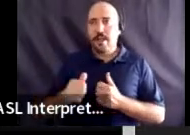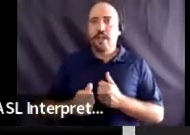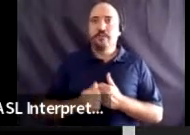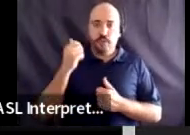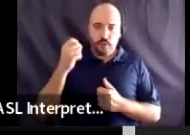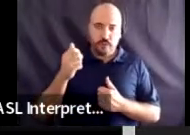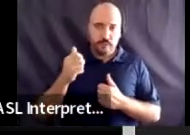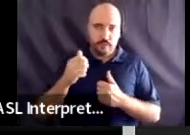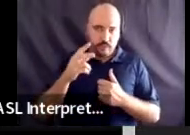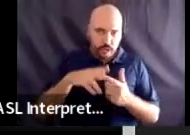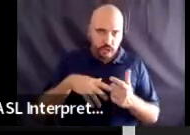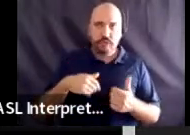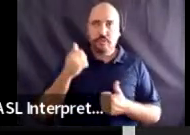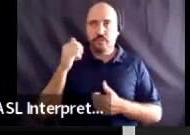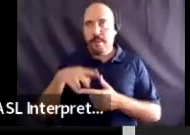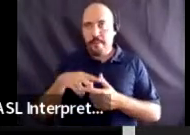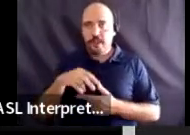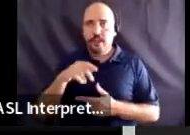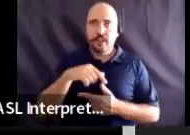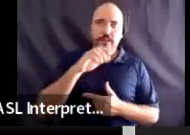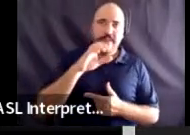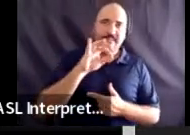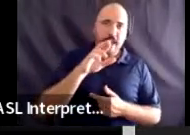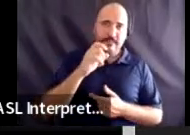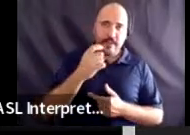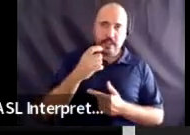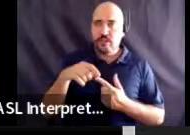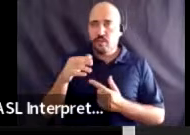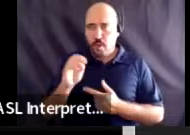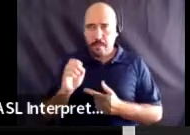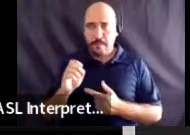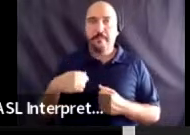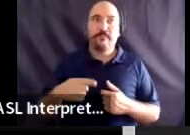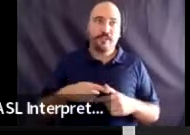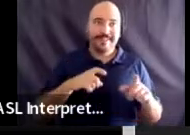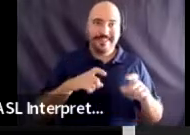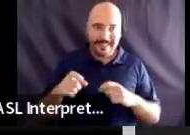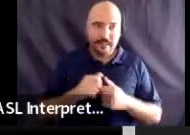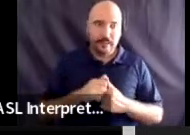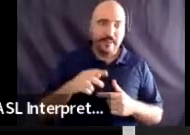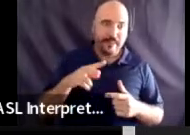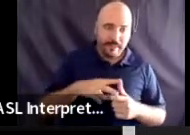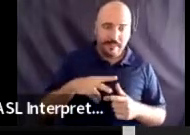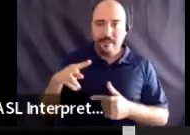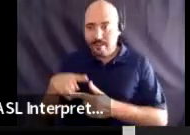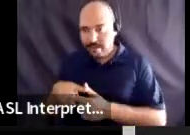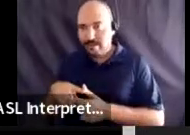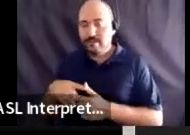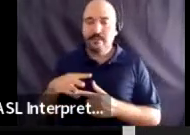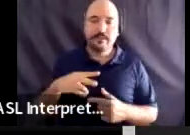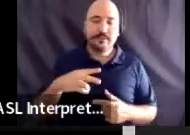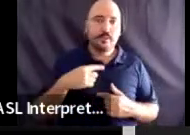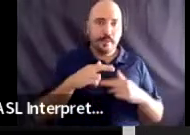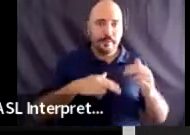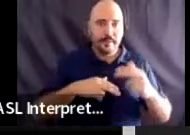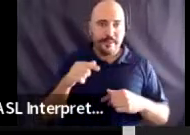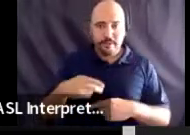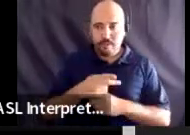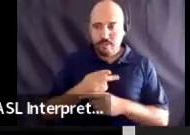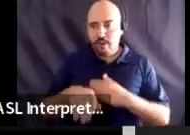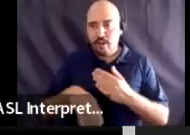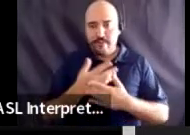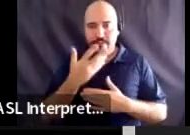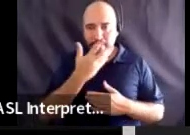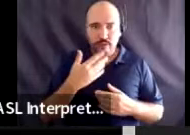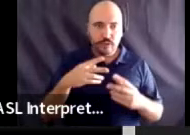of testing is with JAWS and Chrome. But as we, build the product and I want to make sure all of the features work,